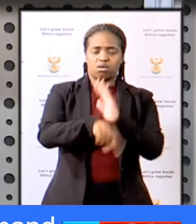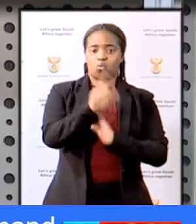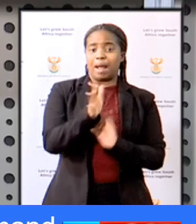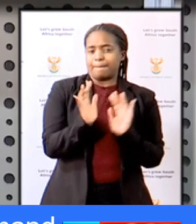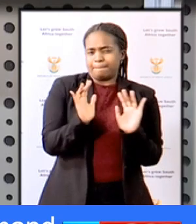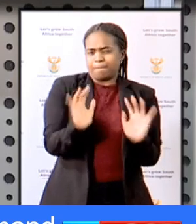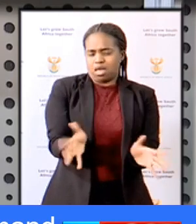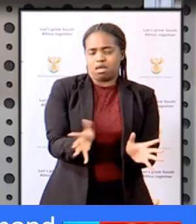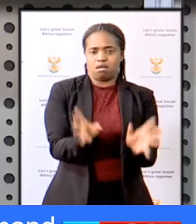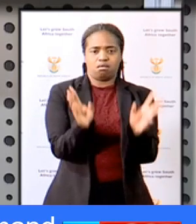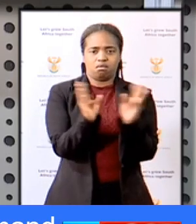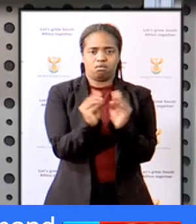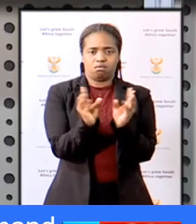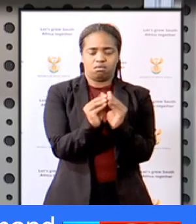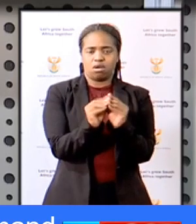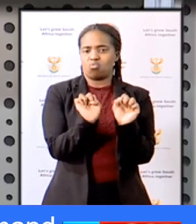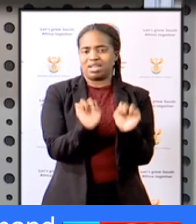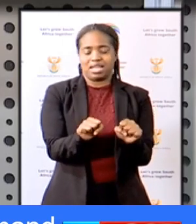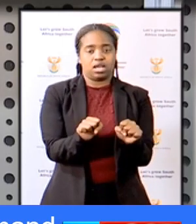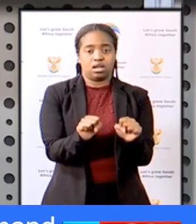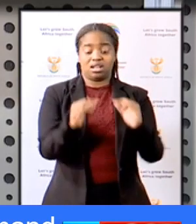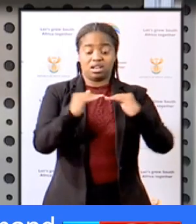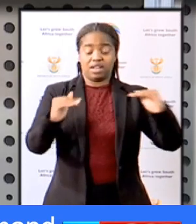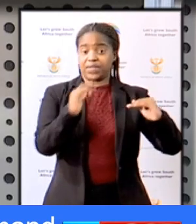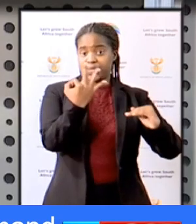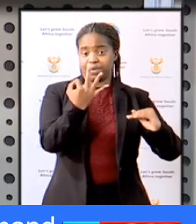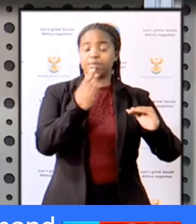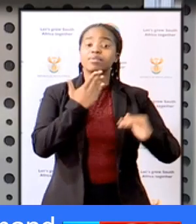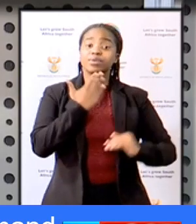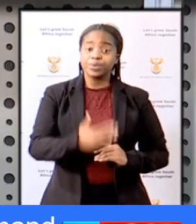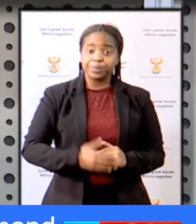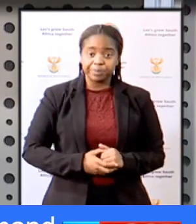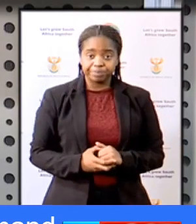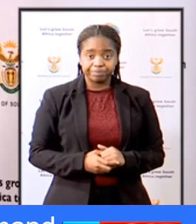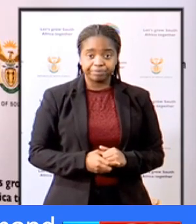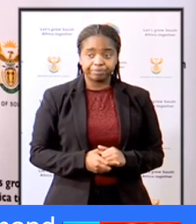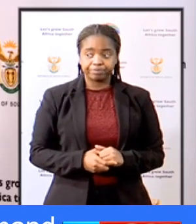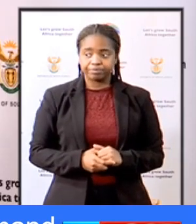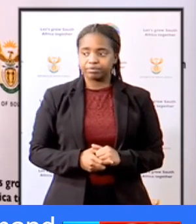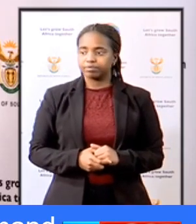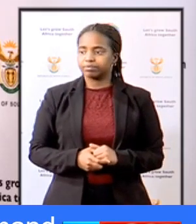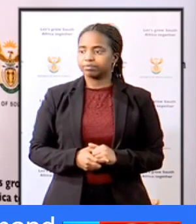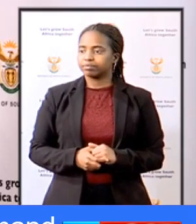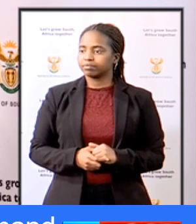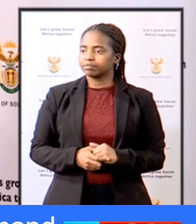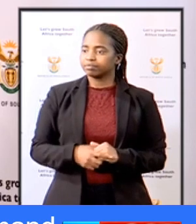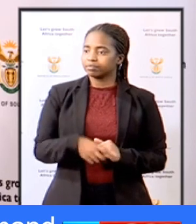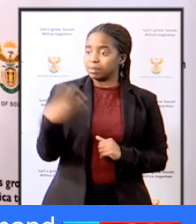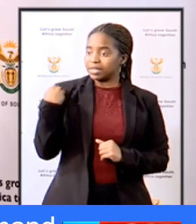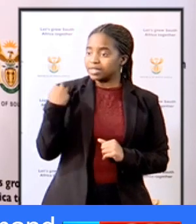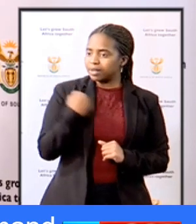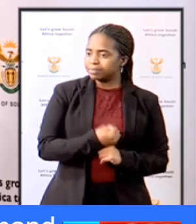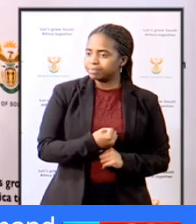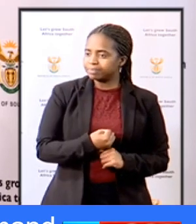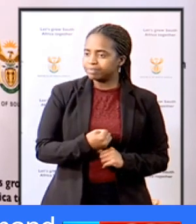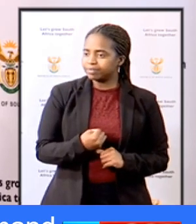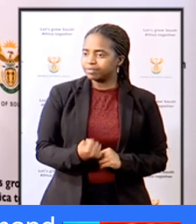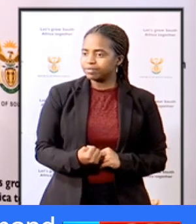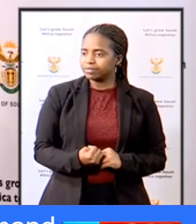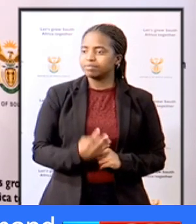gatherings allowed at this stage. Thank you. Thank you very much. Minister Patel,